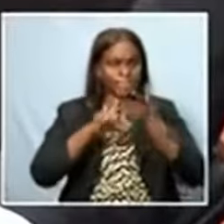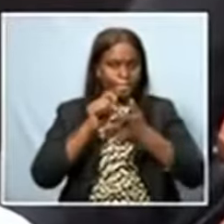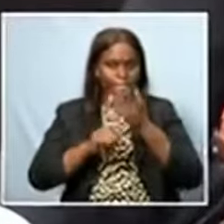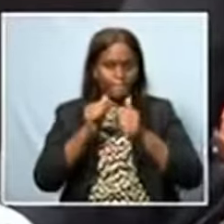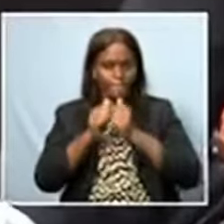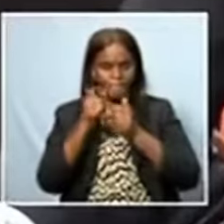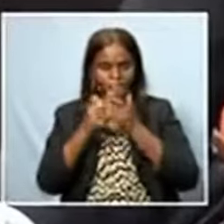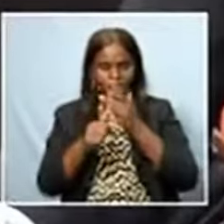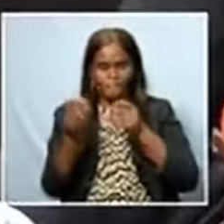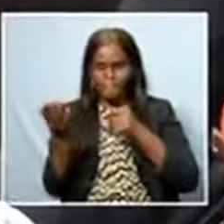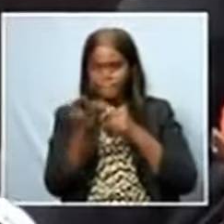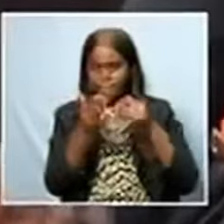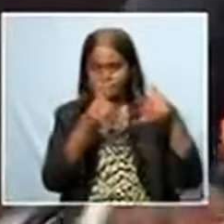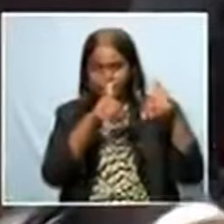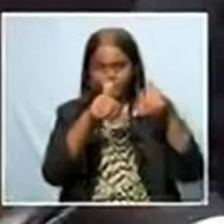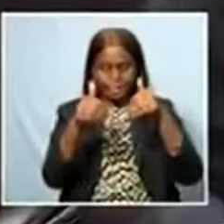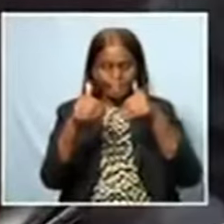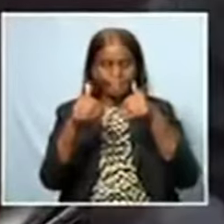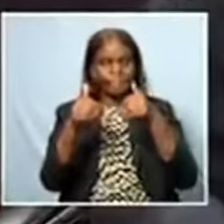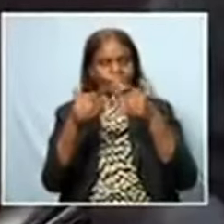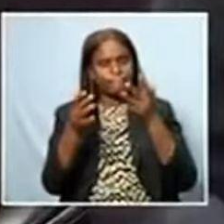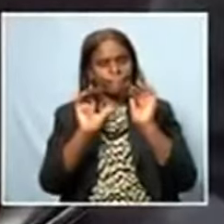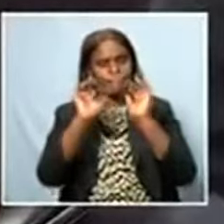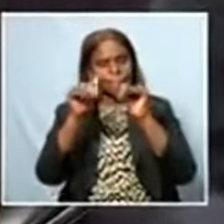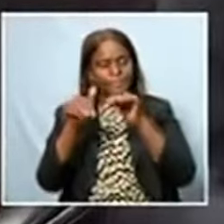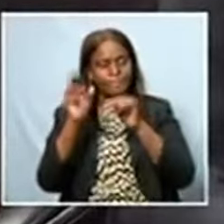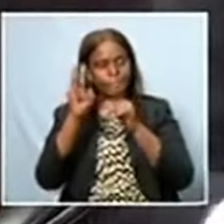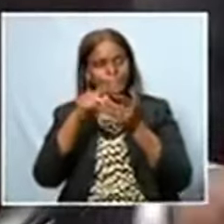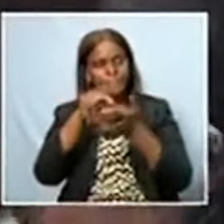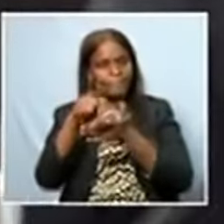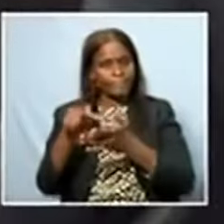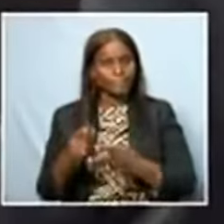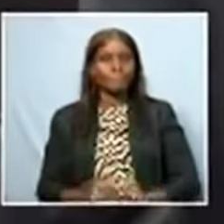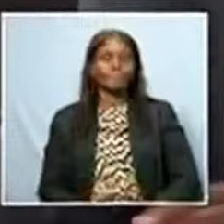that bus commuters are paying?